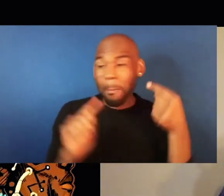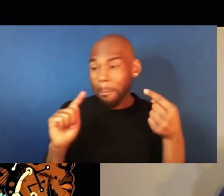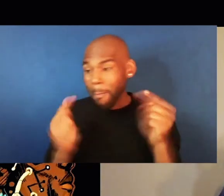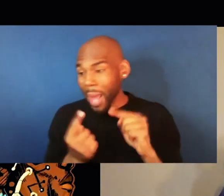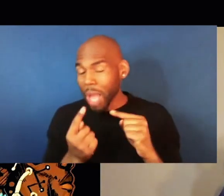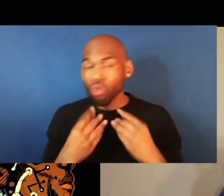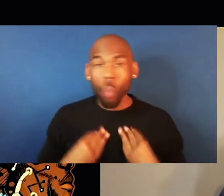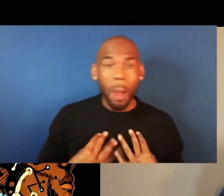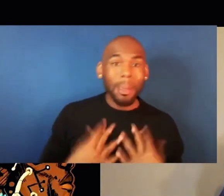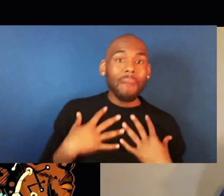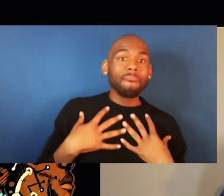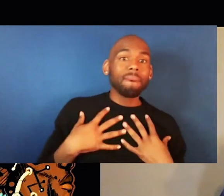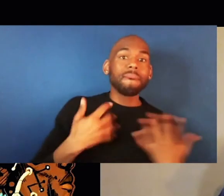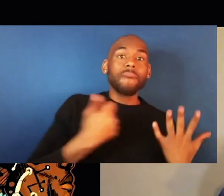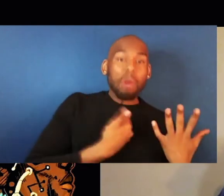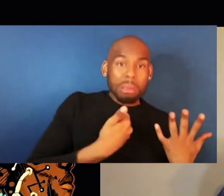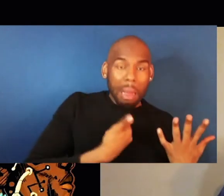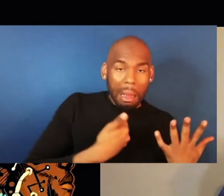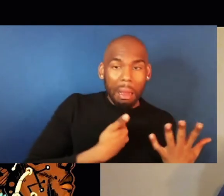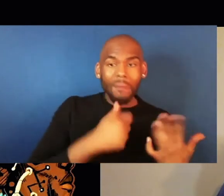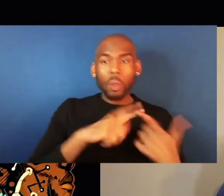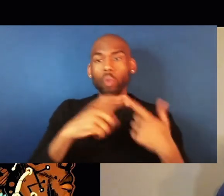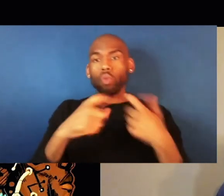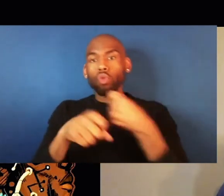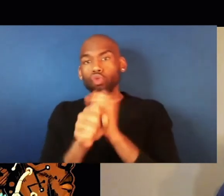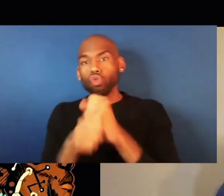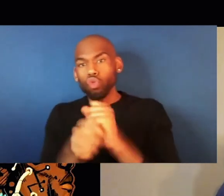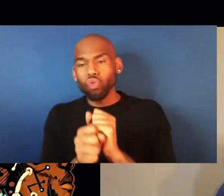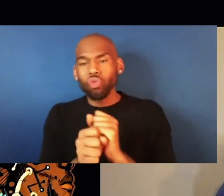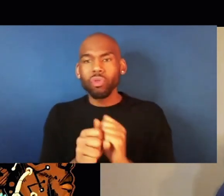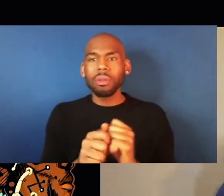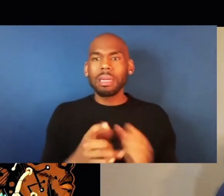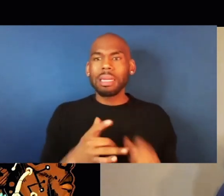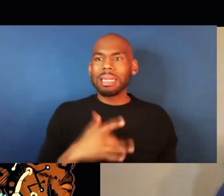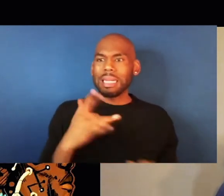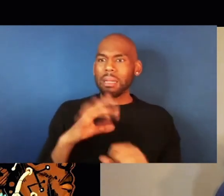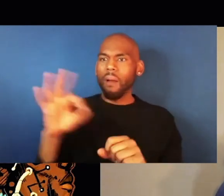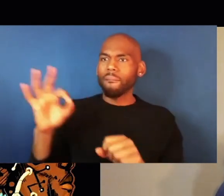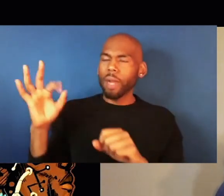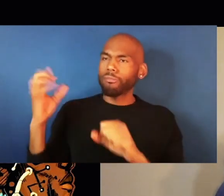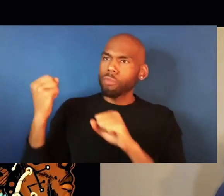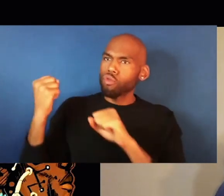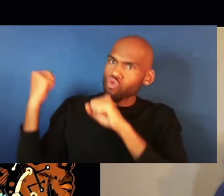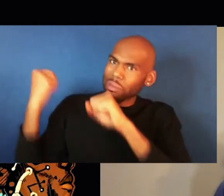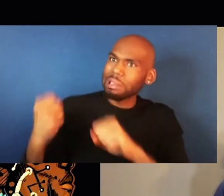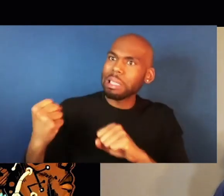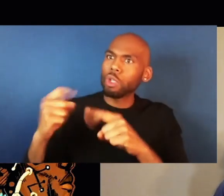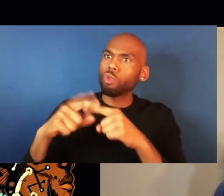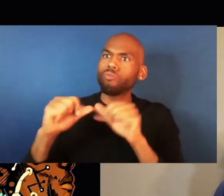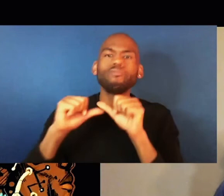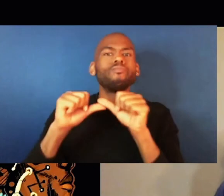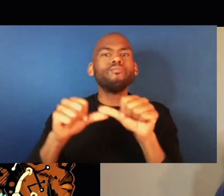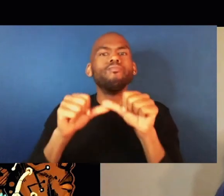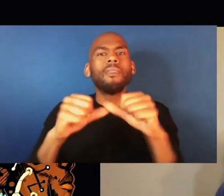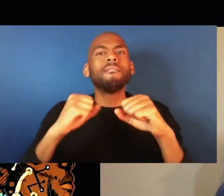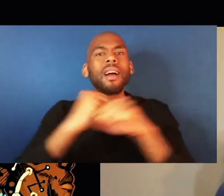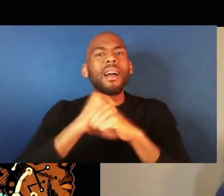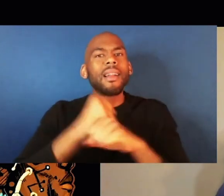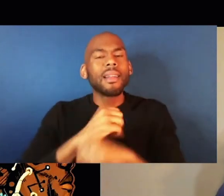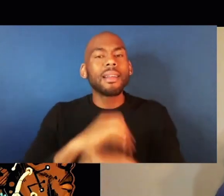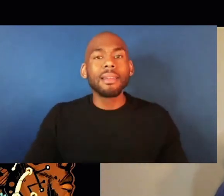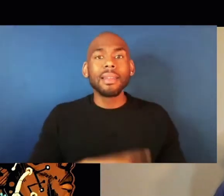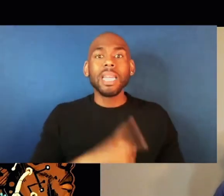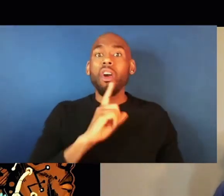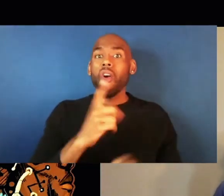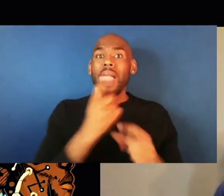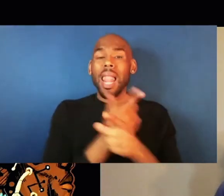with pain, to uplift ourselves, to create a sense of resilience, to fight on.